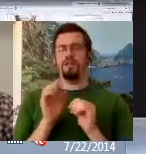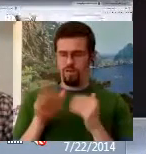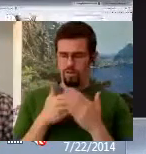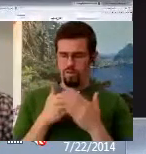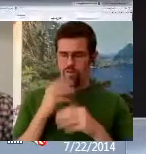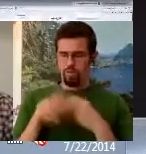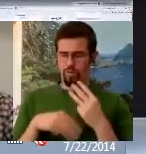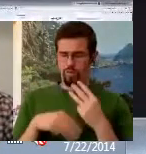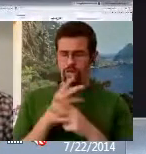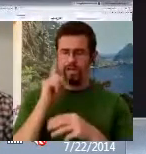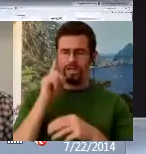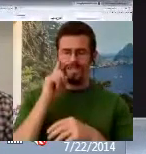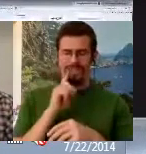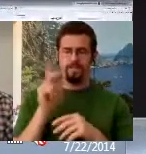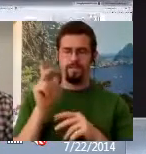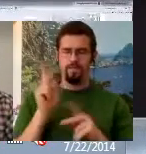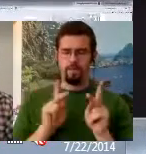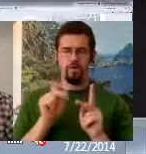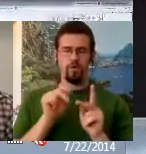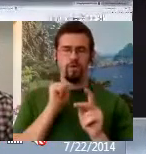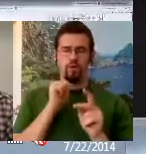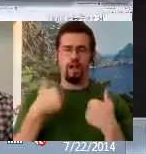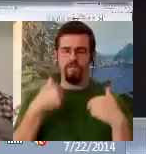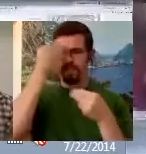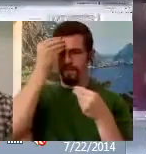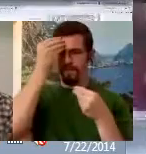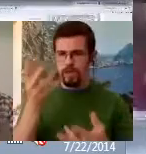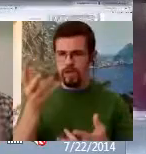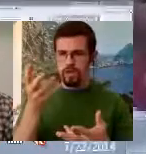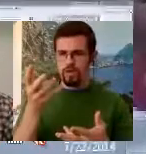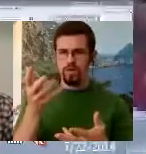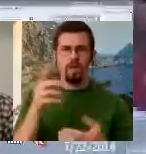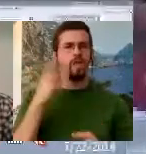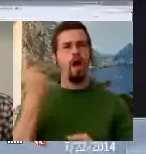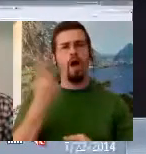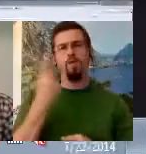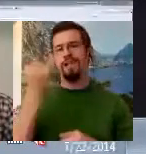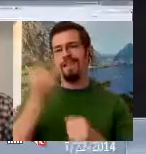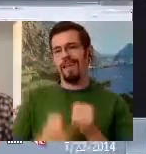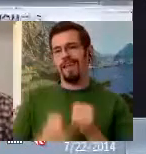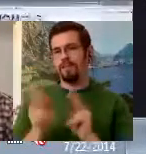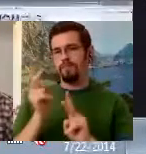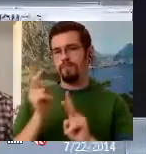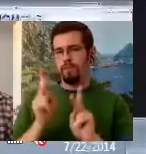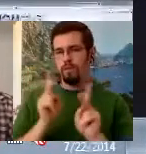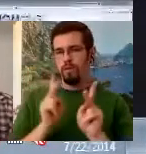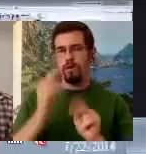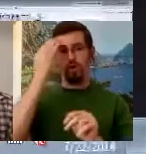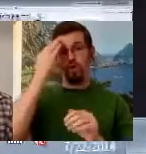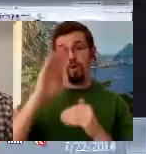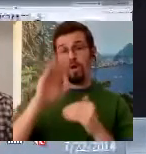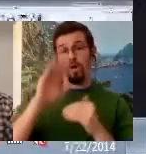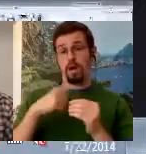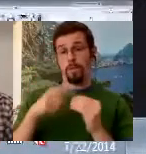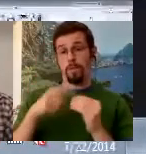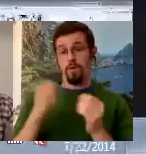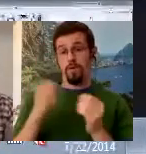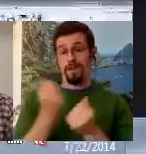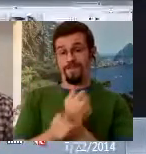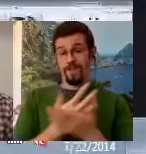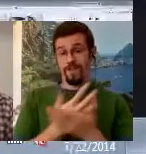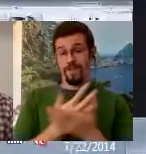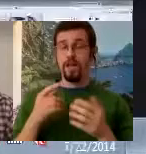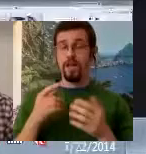people, they lack information. Yes. So they are always the last people to know about everything. And so this